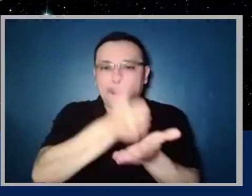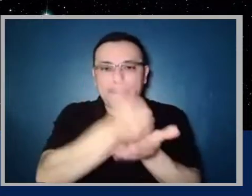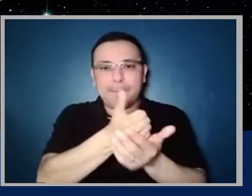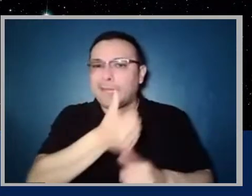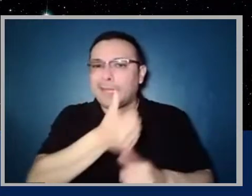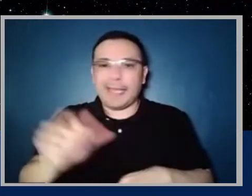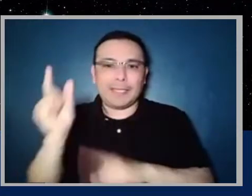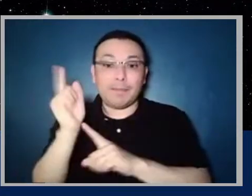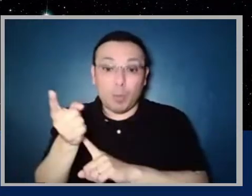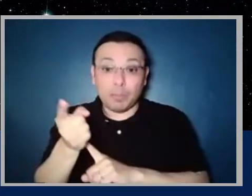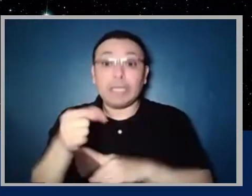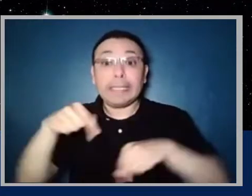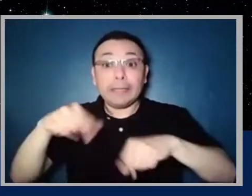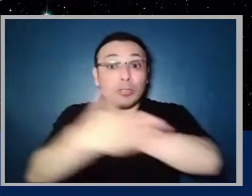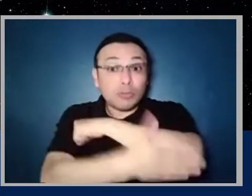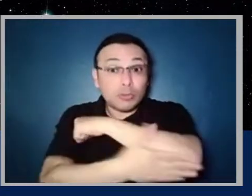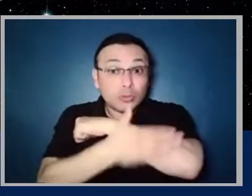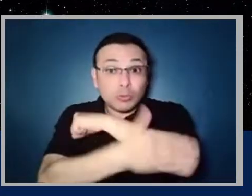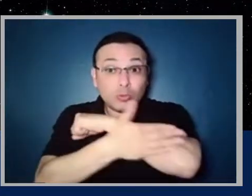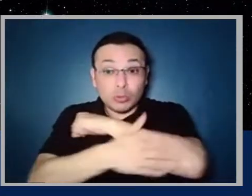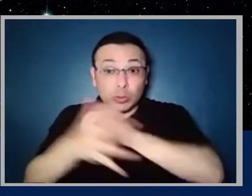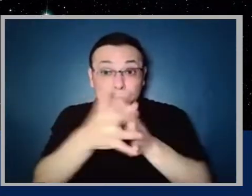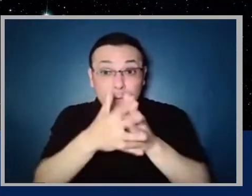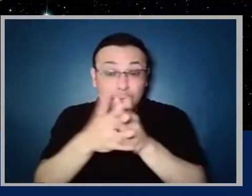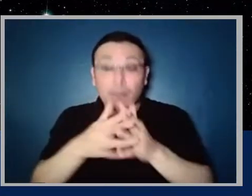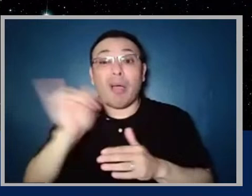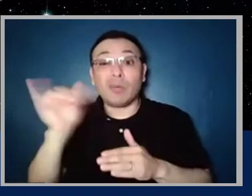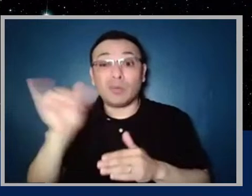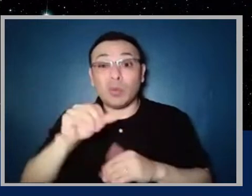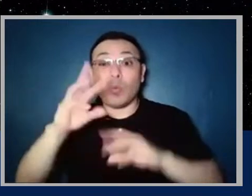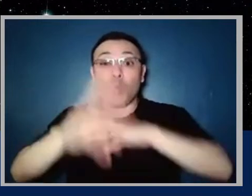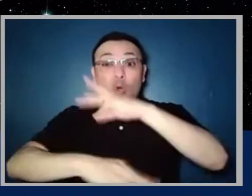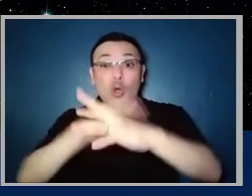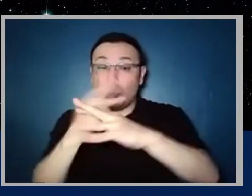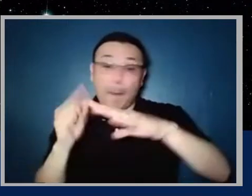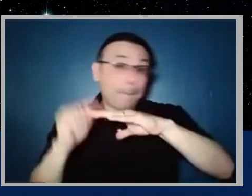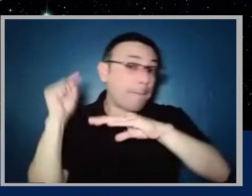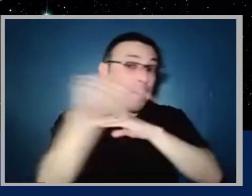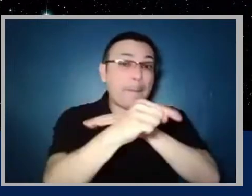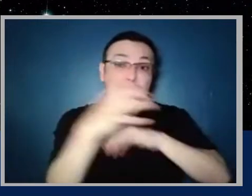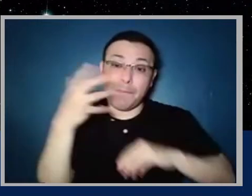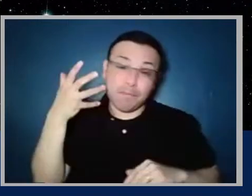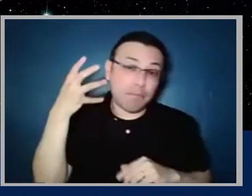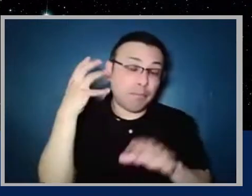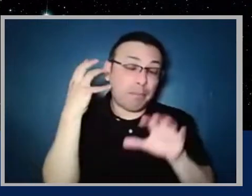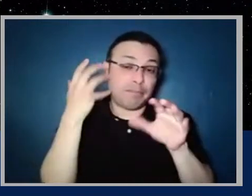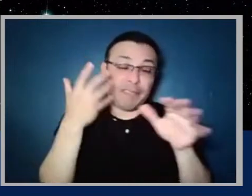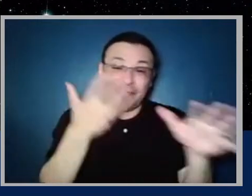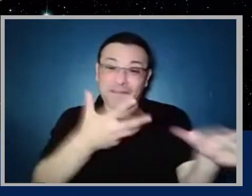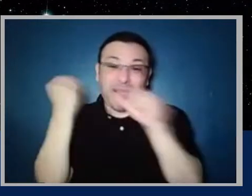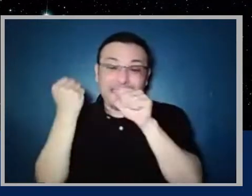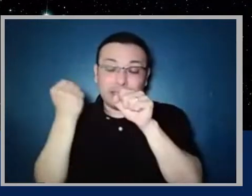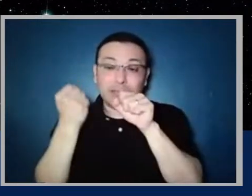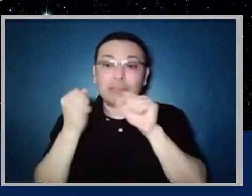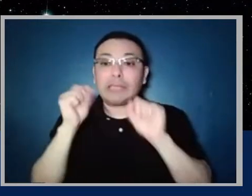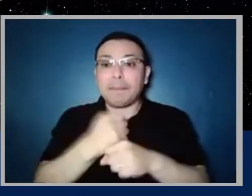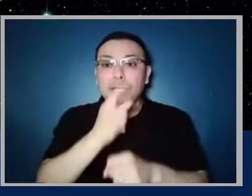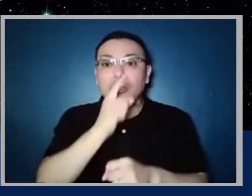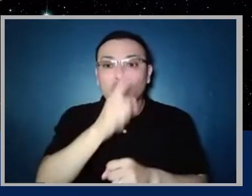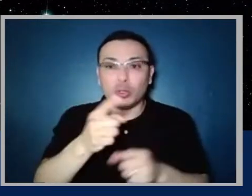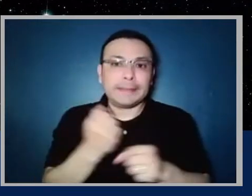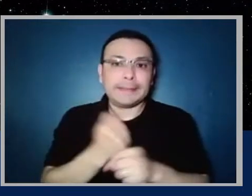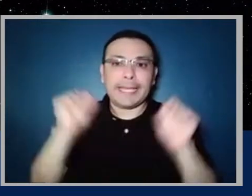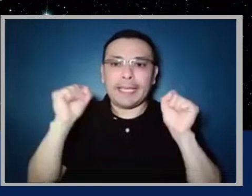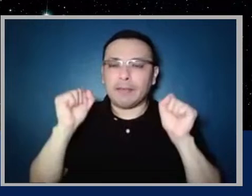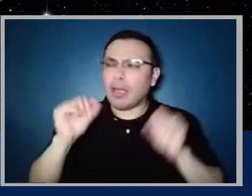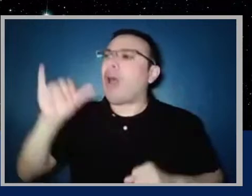to anywhere around the world and pick up our crews and make sure that they're safe. Gotcha. So it's not like there's a ship right there and it's going to splash down